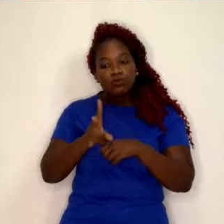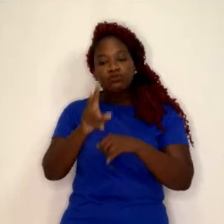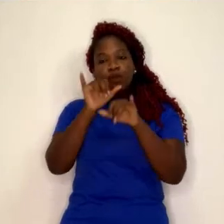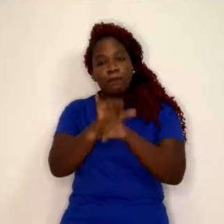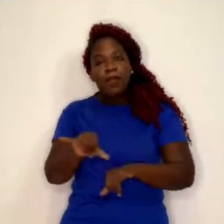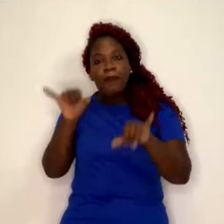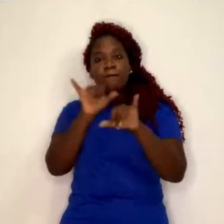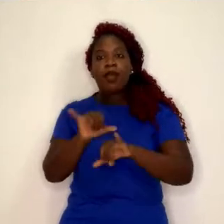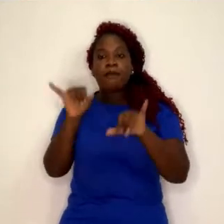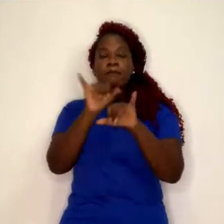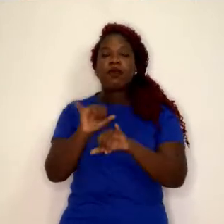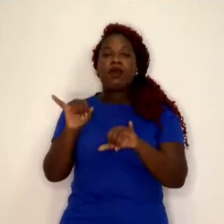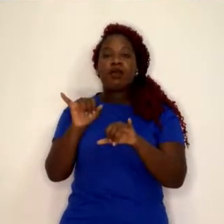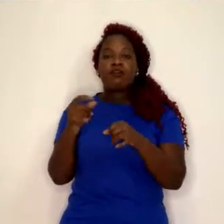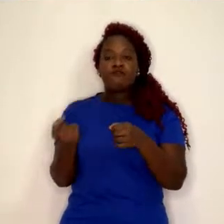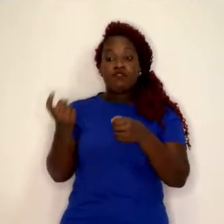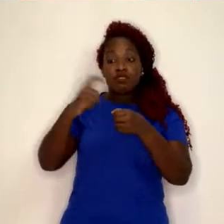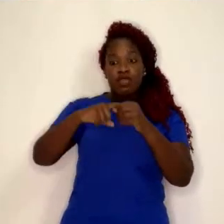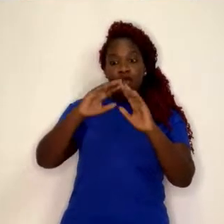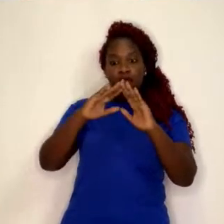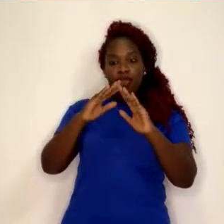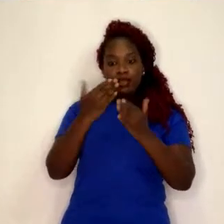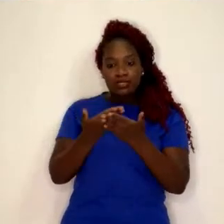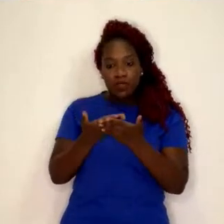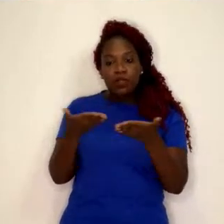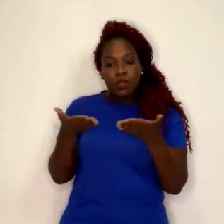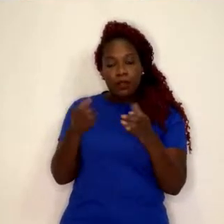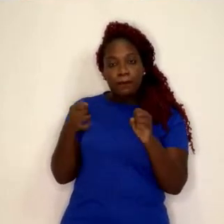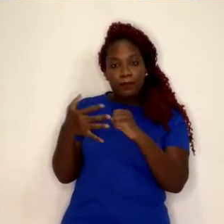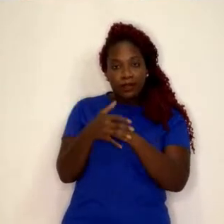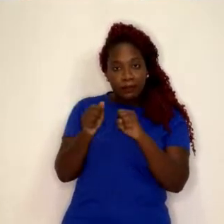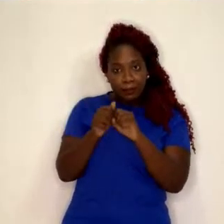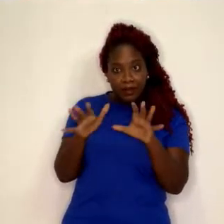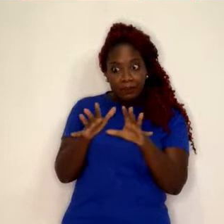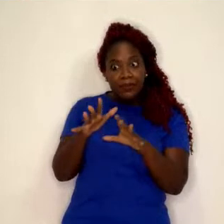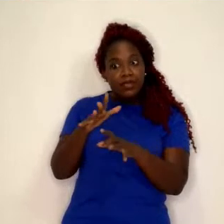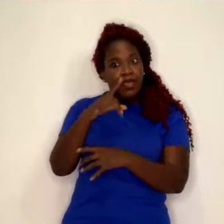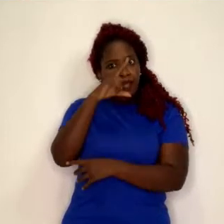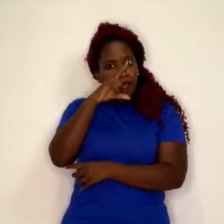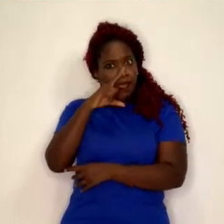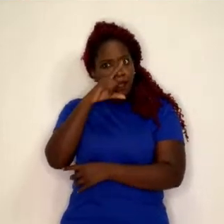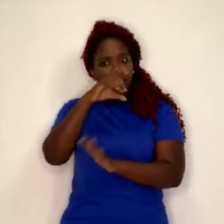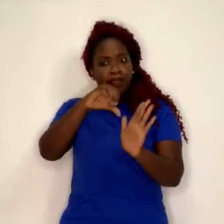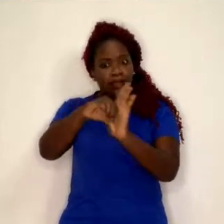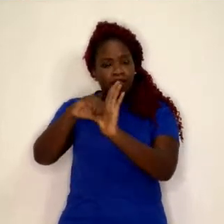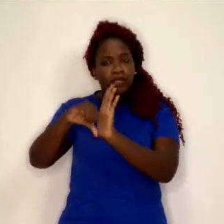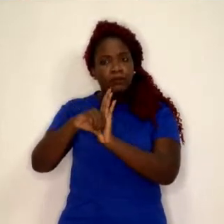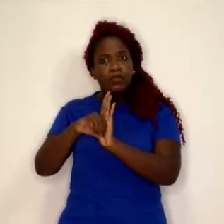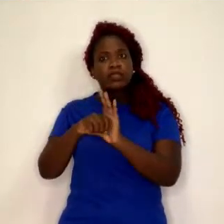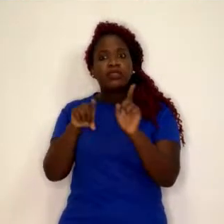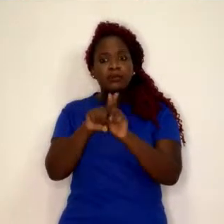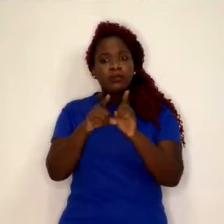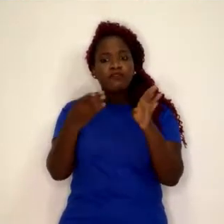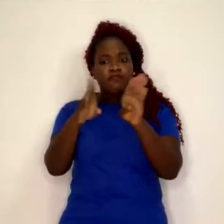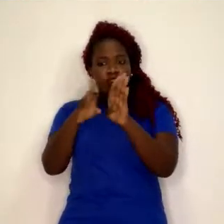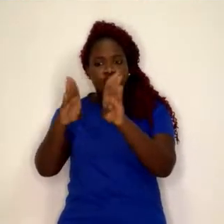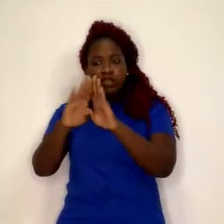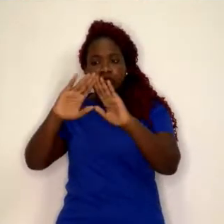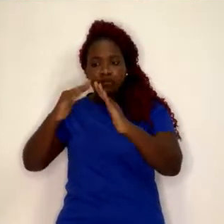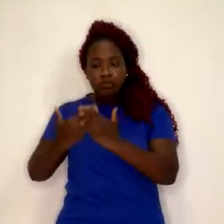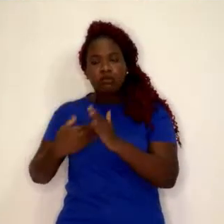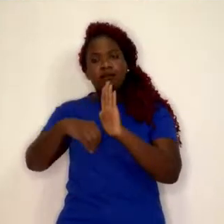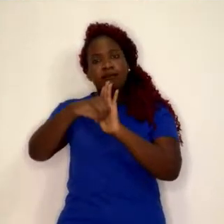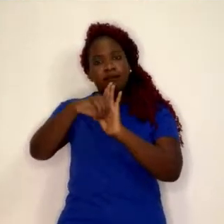reassurance that this campaign, going back to this closing schools in the field, is a crime, in the